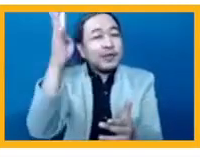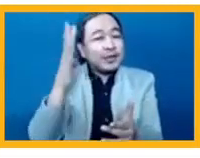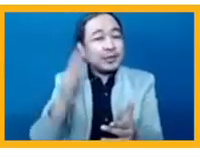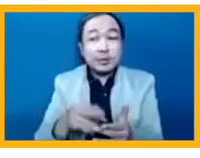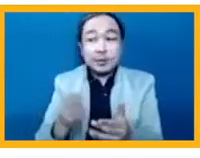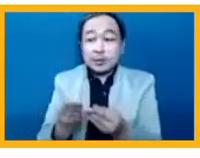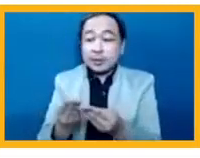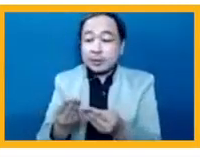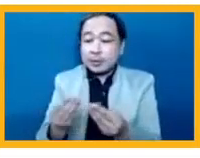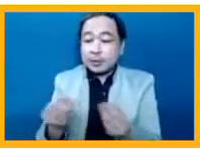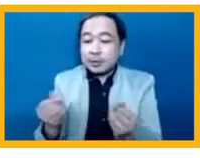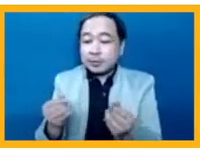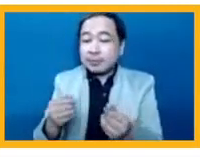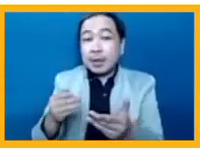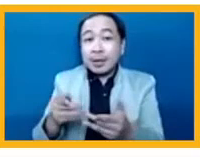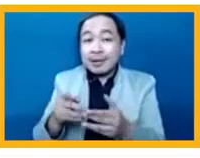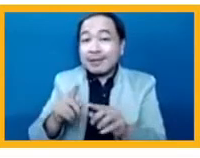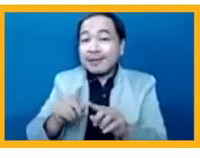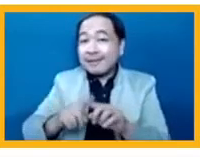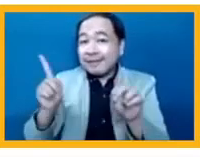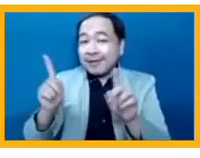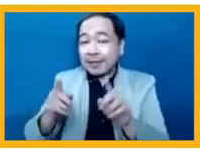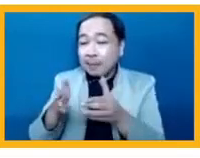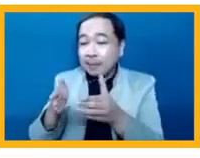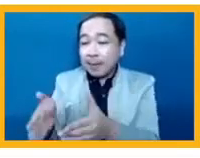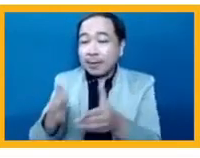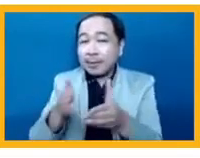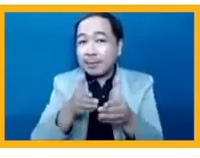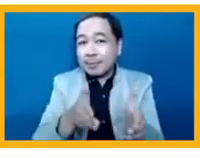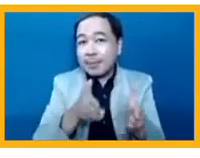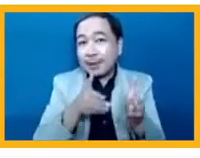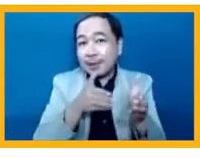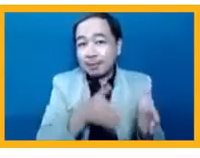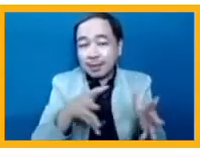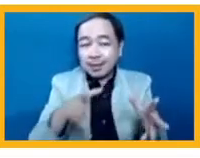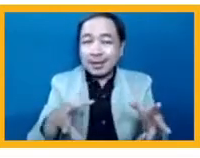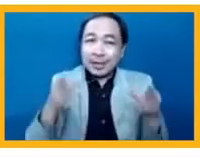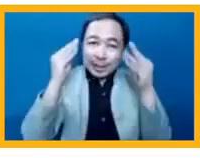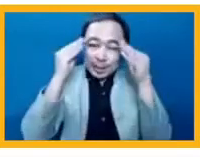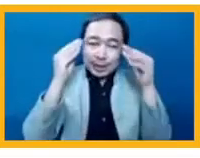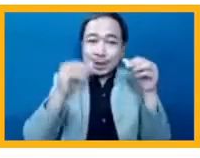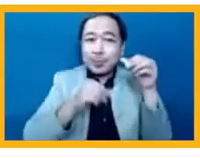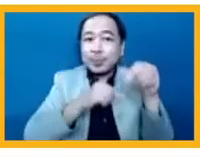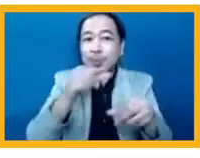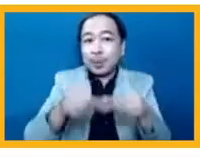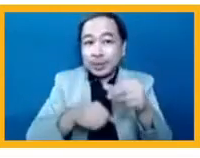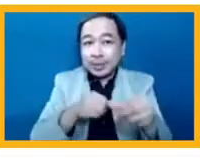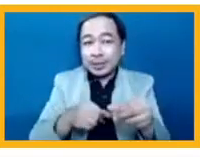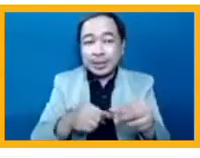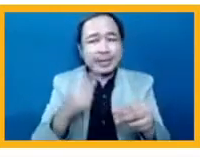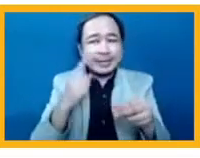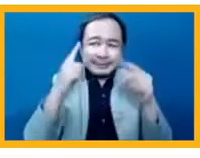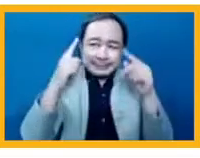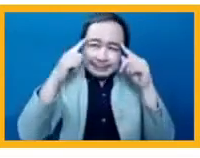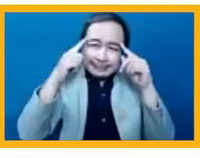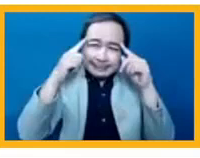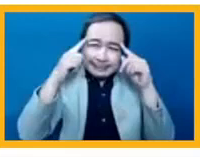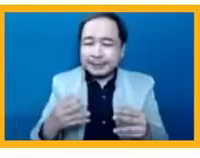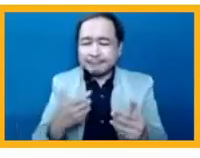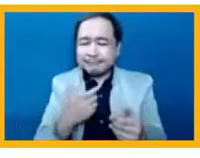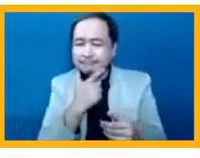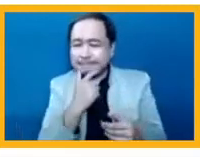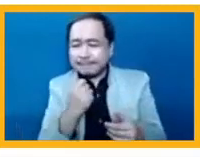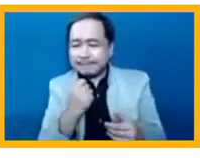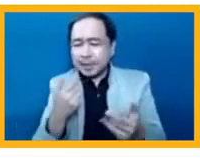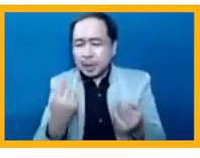different parts of the teaching learning process. Given this diversity, it becomes imperative to decide what would be the most meaningful technology